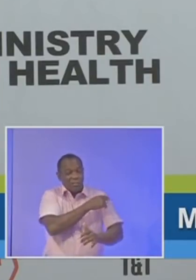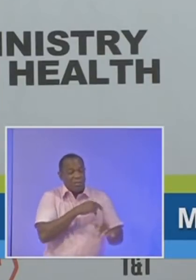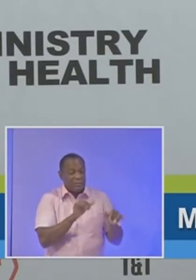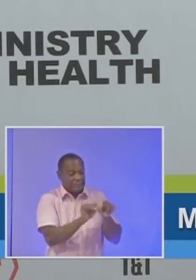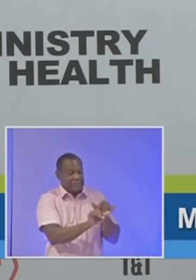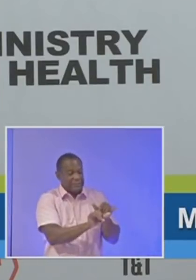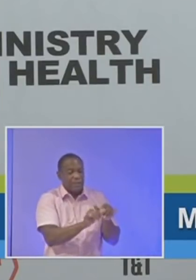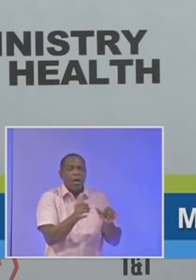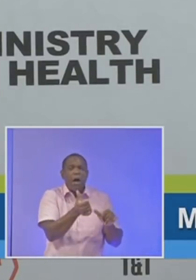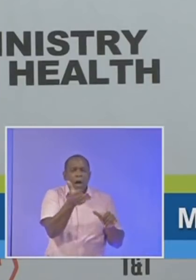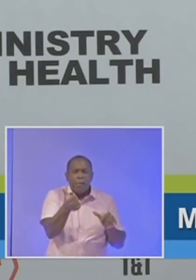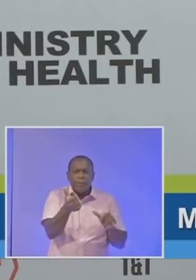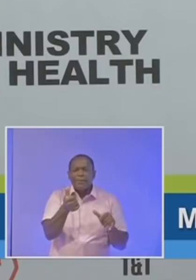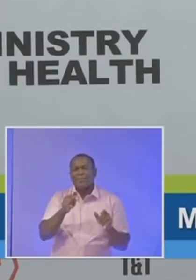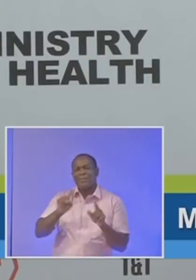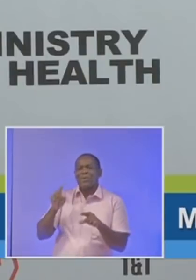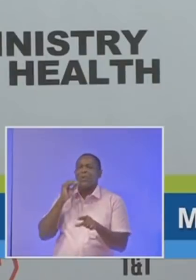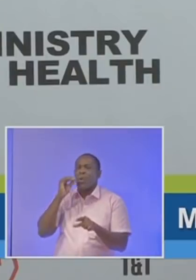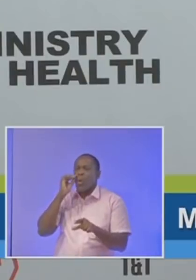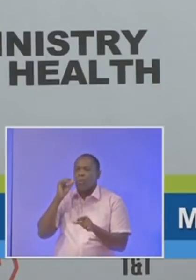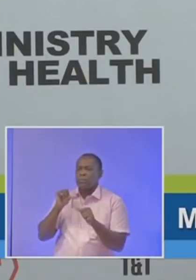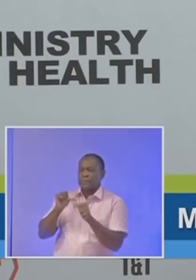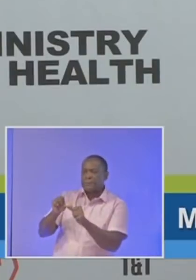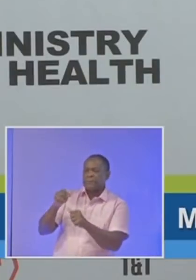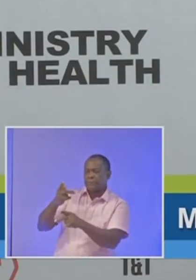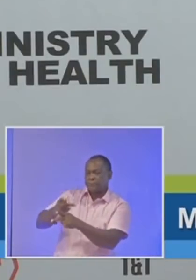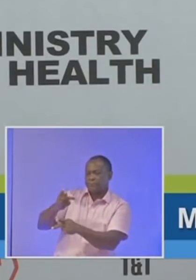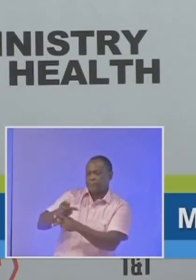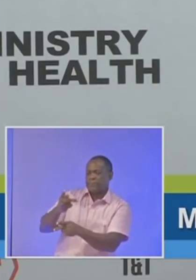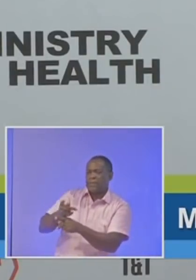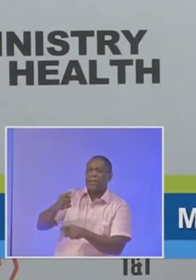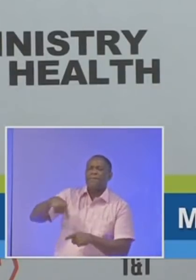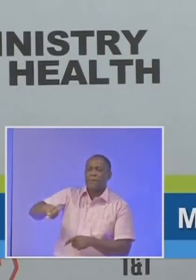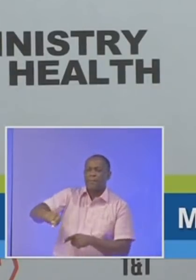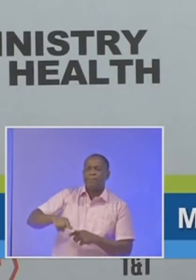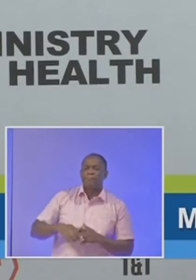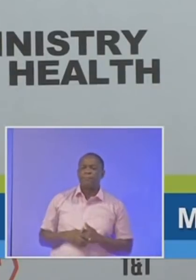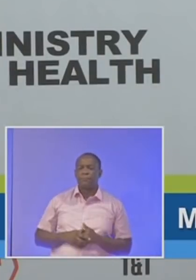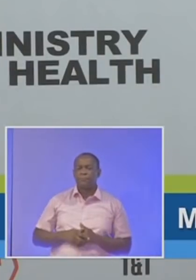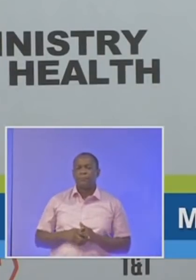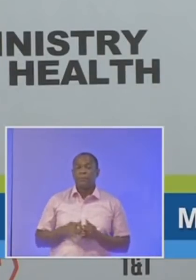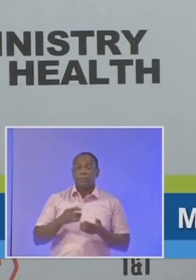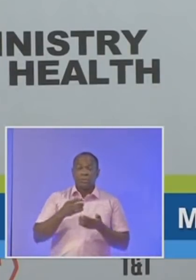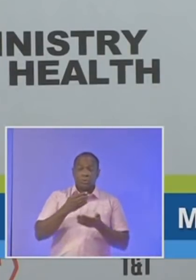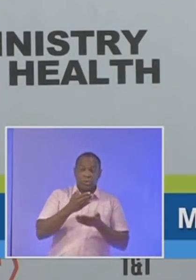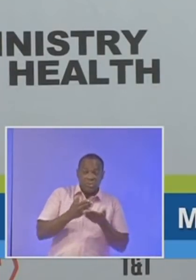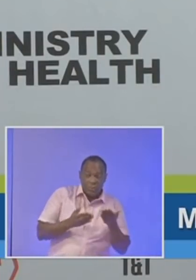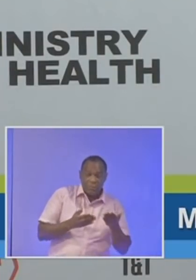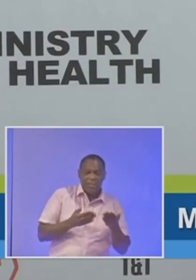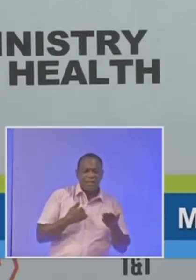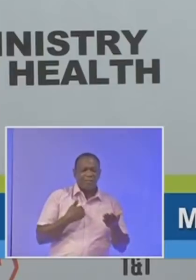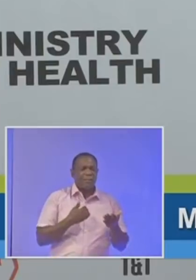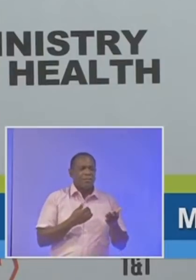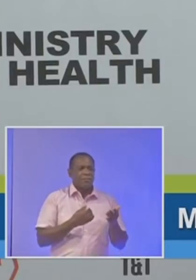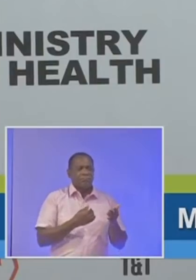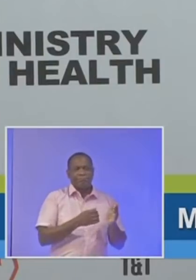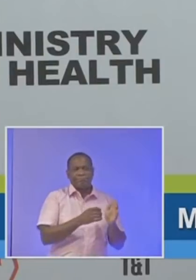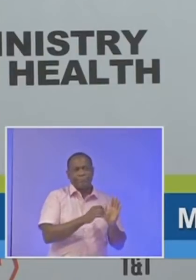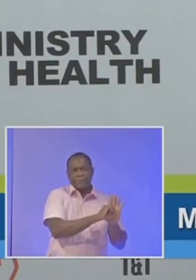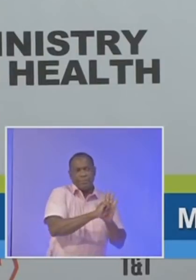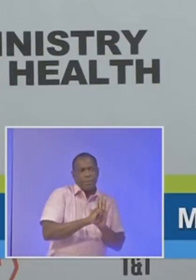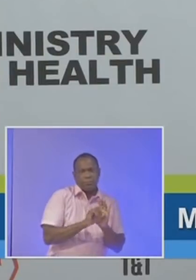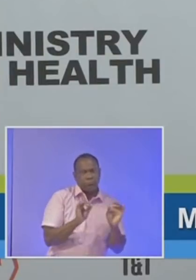must appreciate that this includes those who are either asymptomatic or have very low symptomaticity.